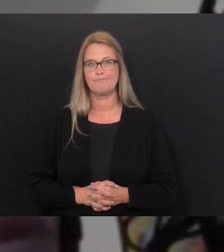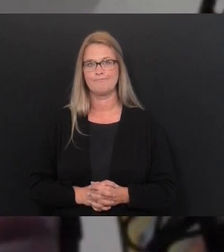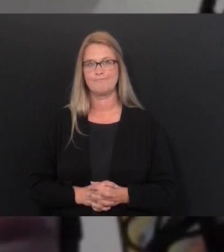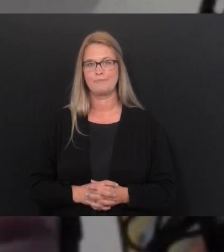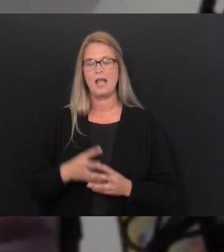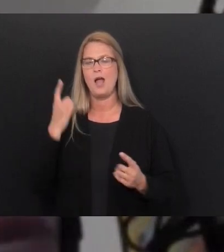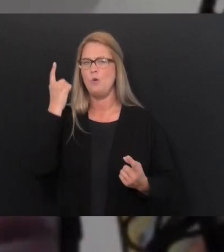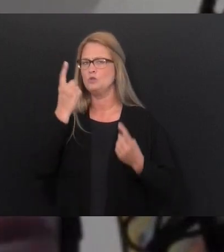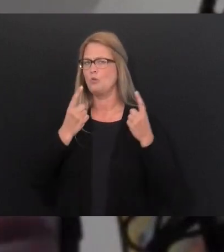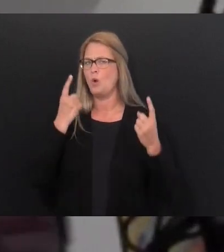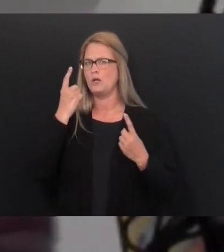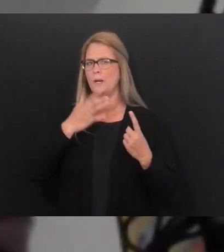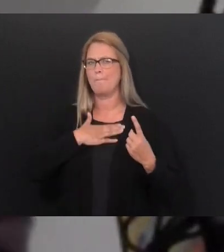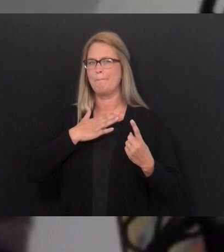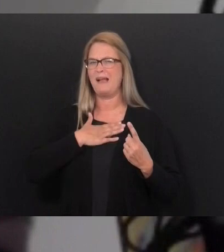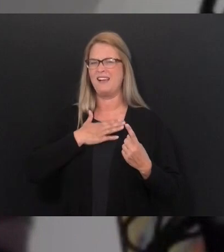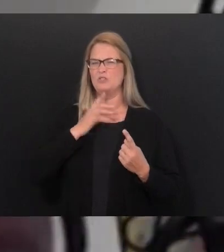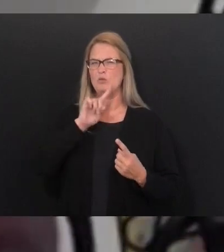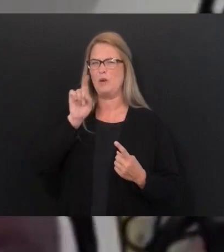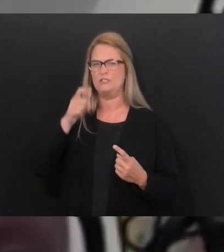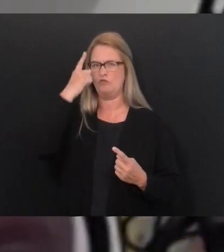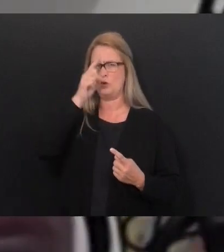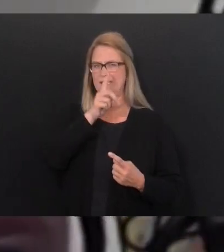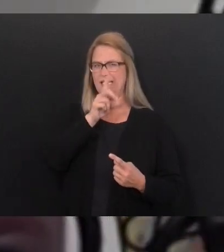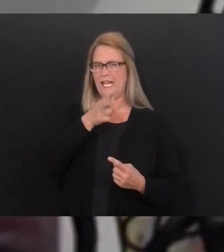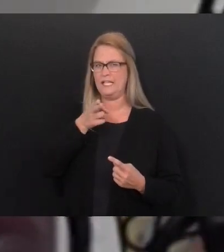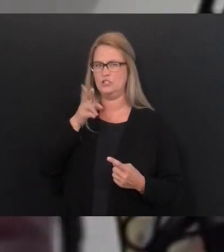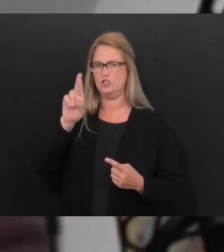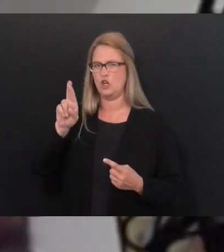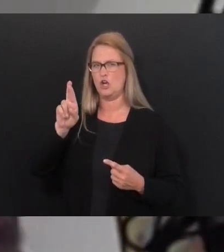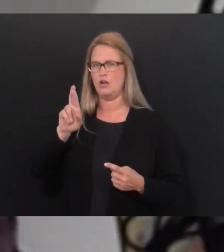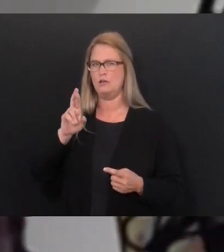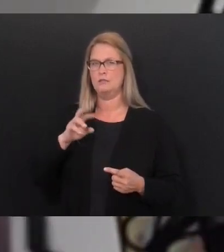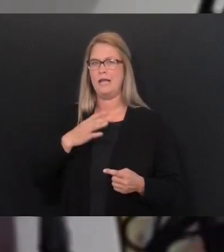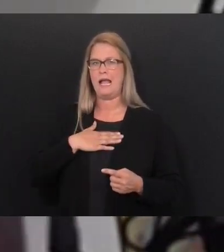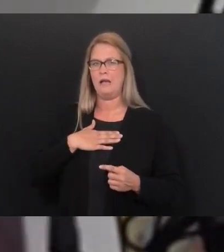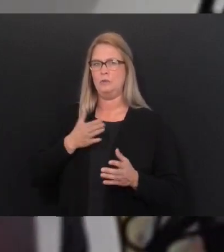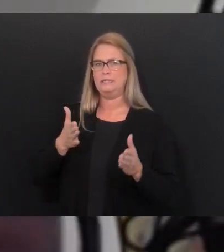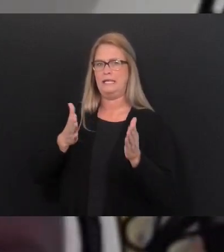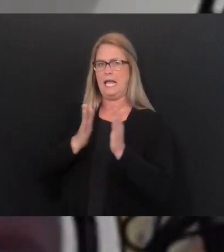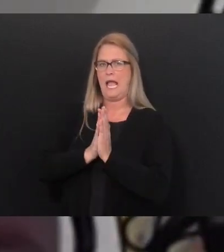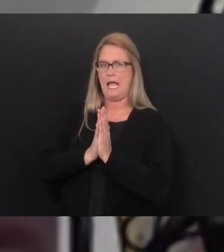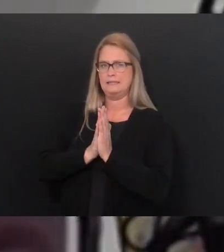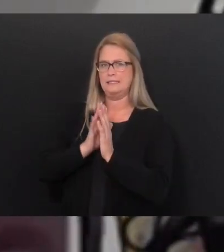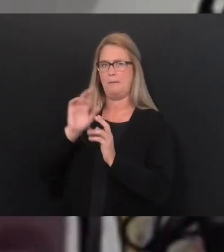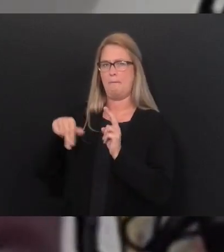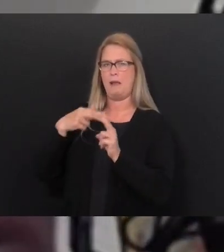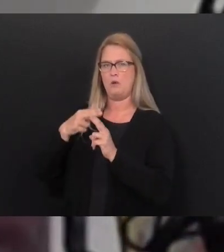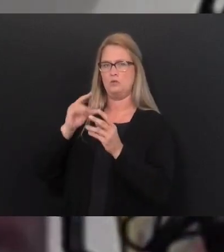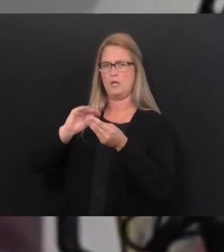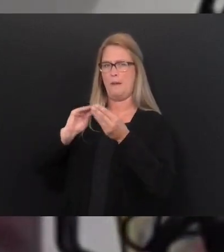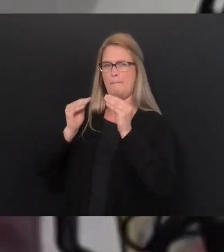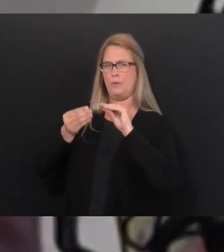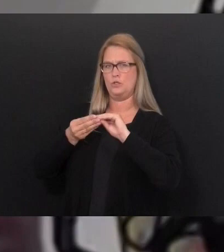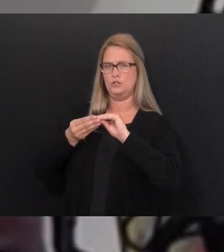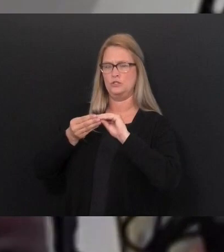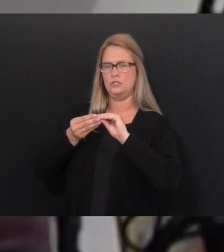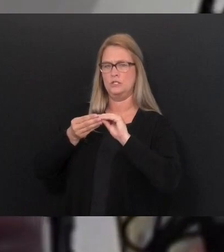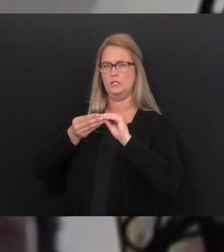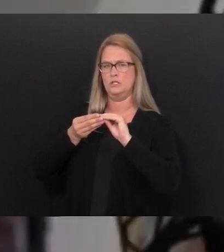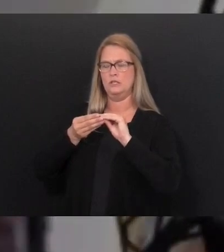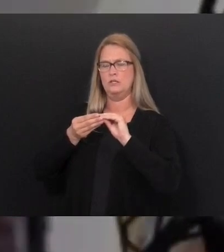I was asked by my editors about trying to get some numbers in regards to certain types